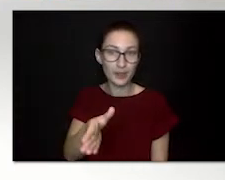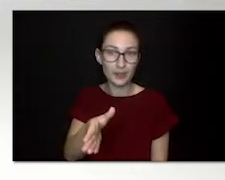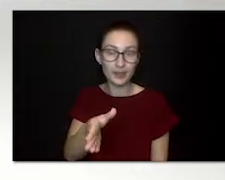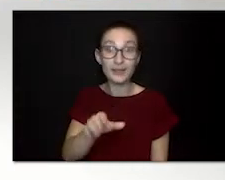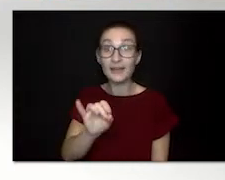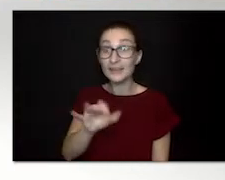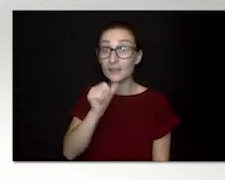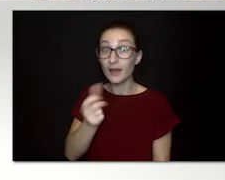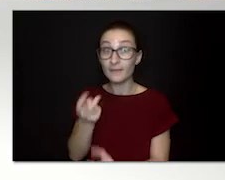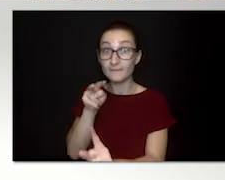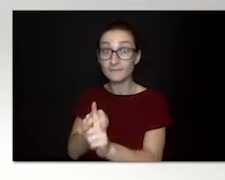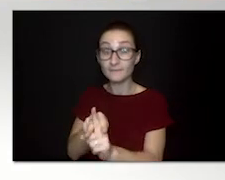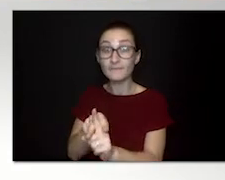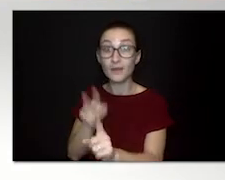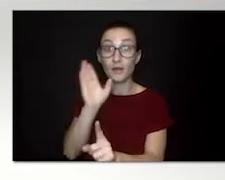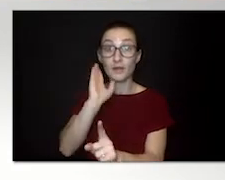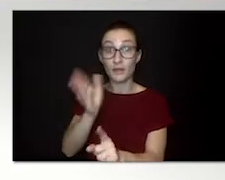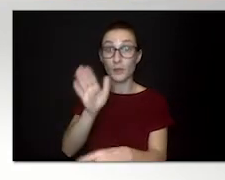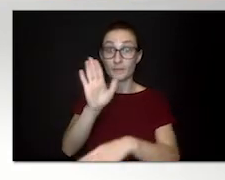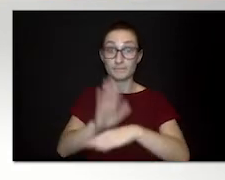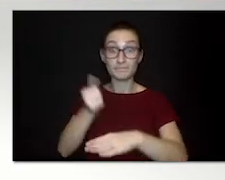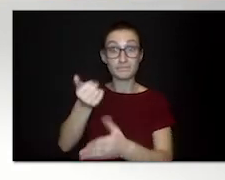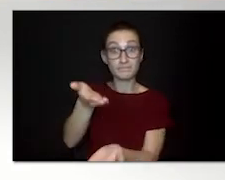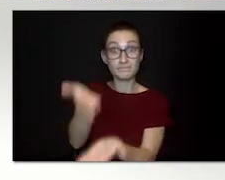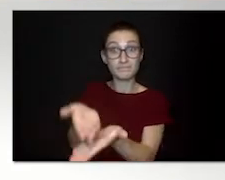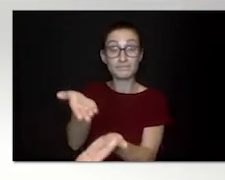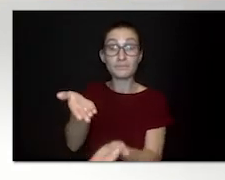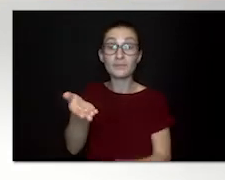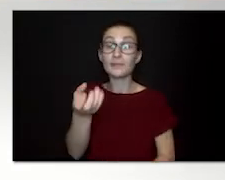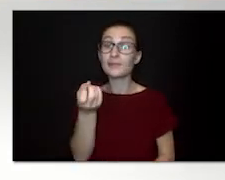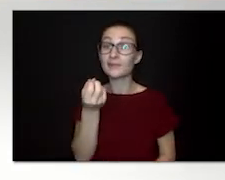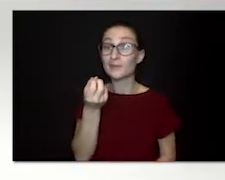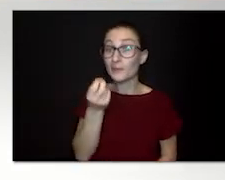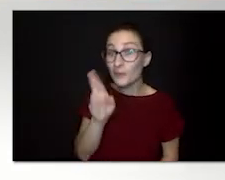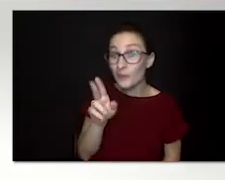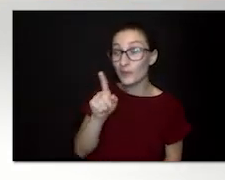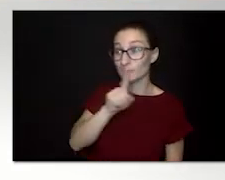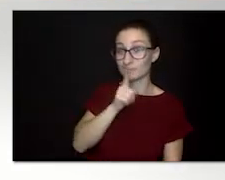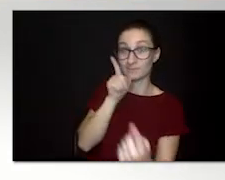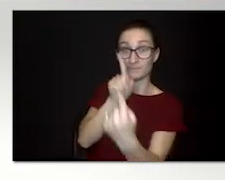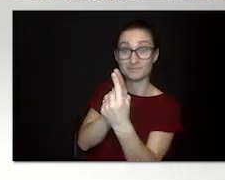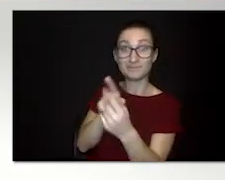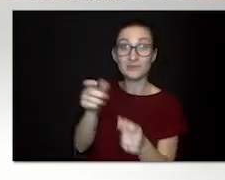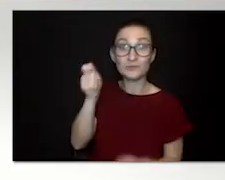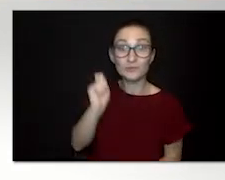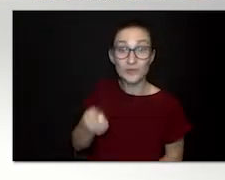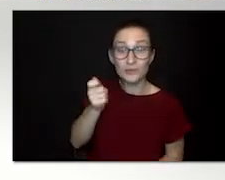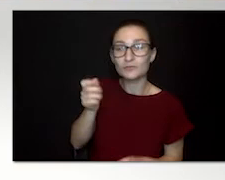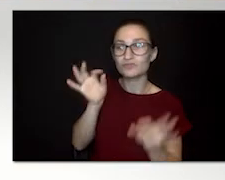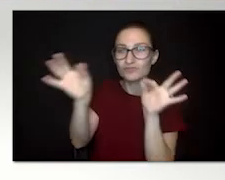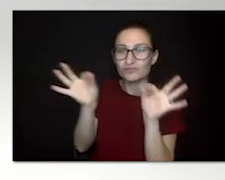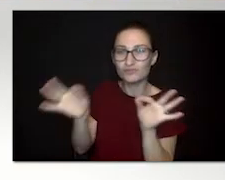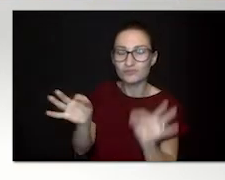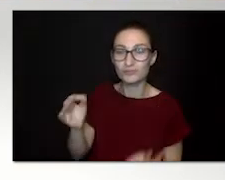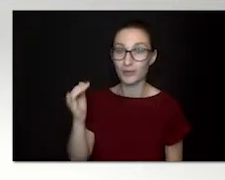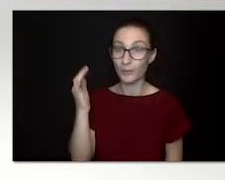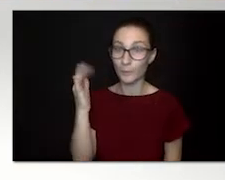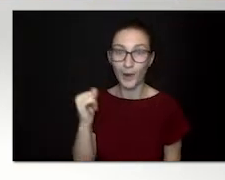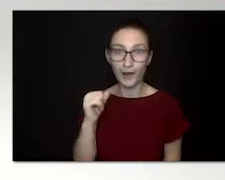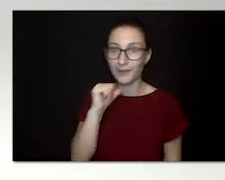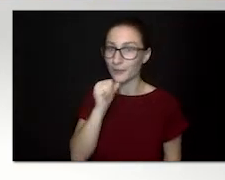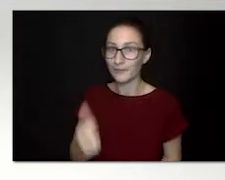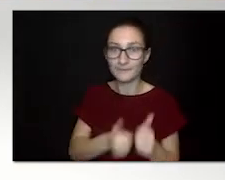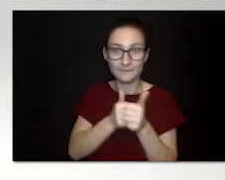will issue orders to show cause, and you will either have to file them or go in front of the judge and explain why you have breached your duties as the